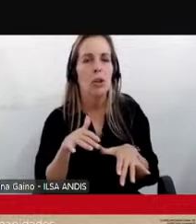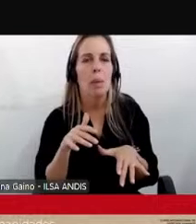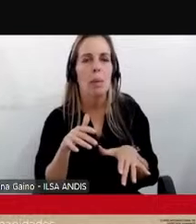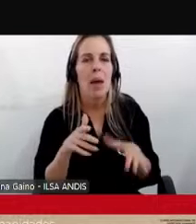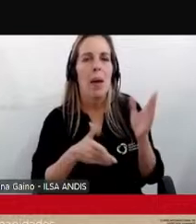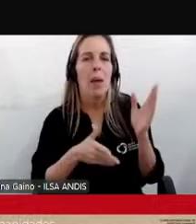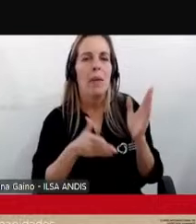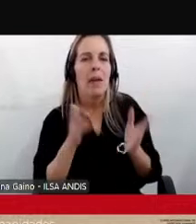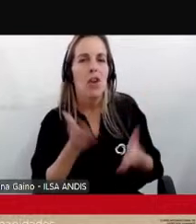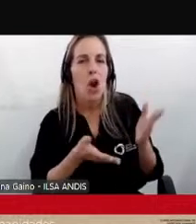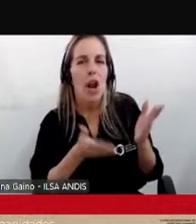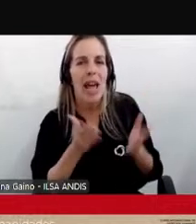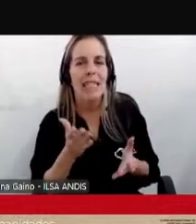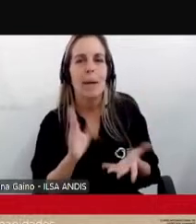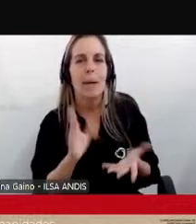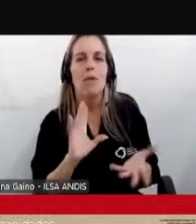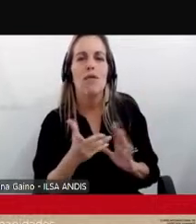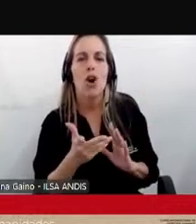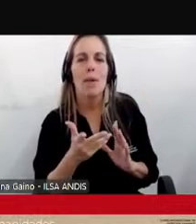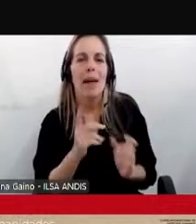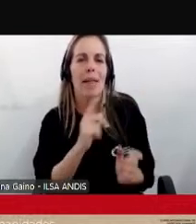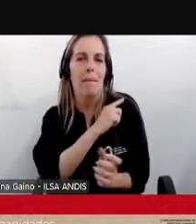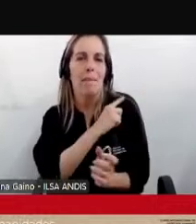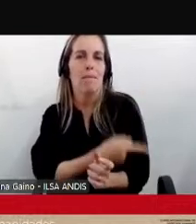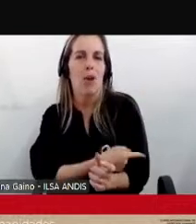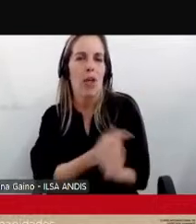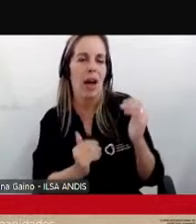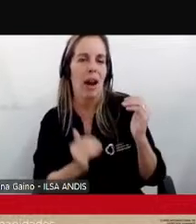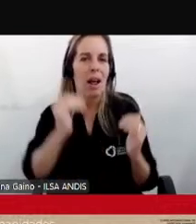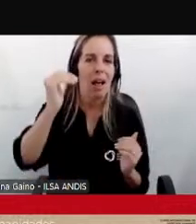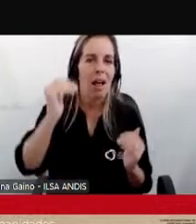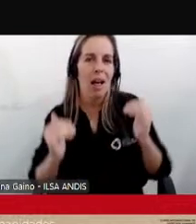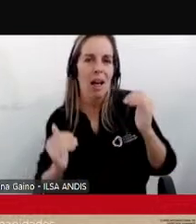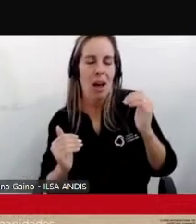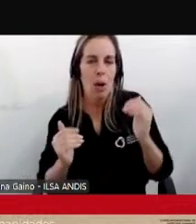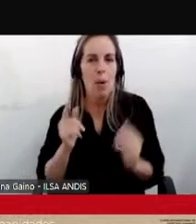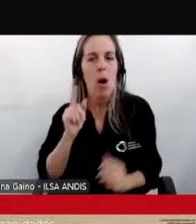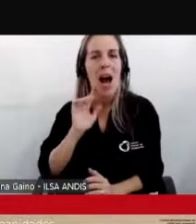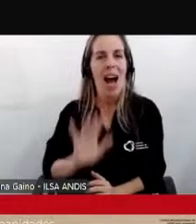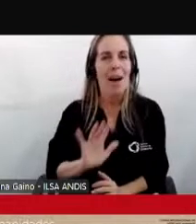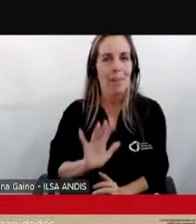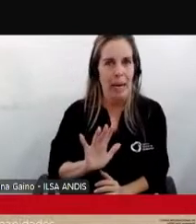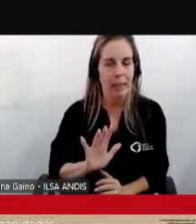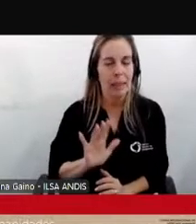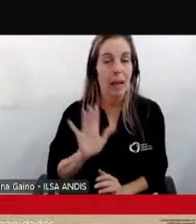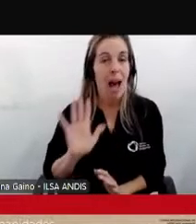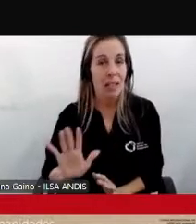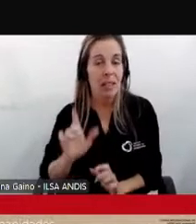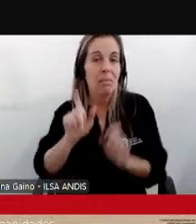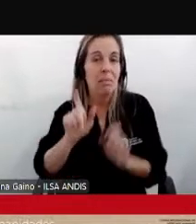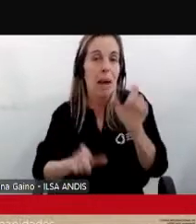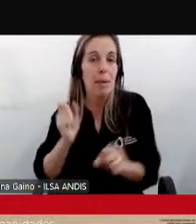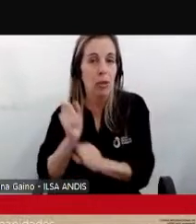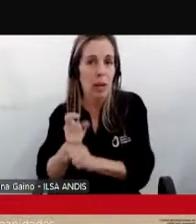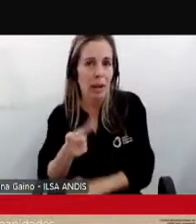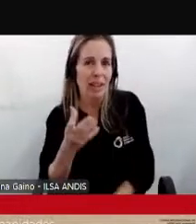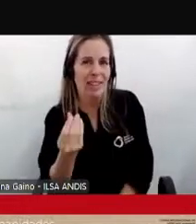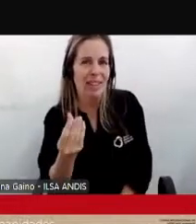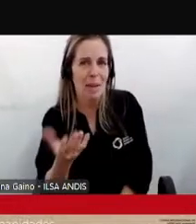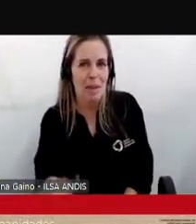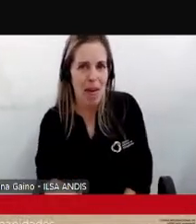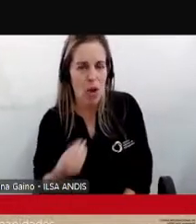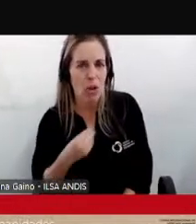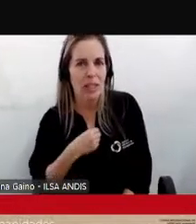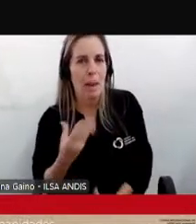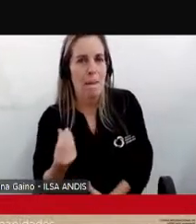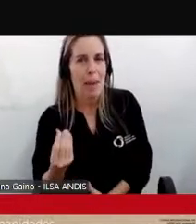workers may be so fearful that they will not leave their places of work. So, for example, we've